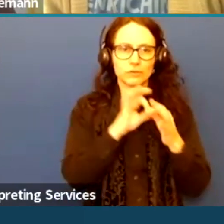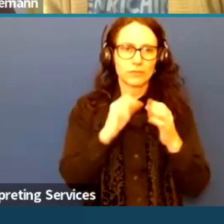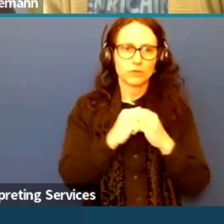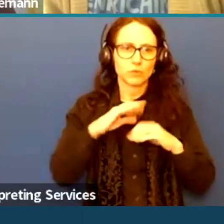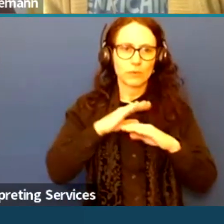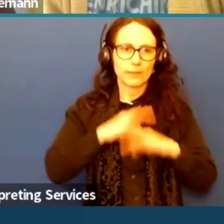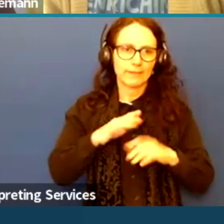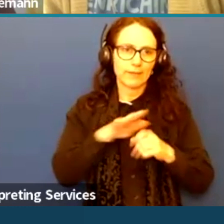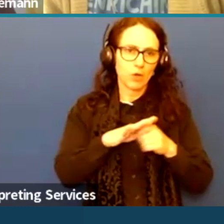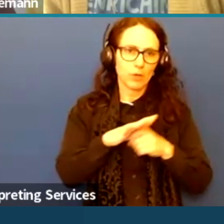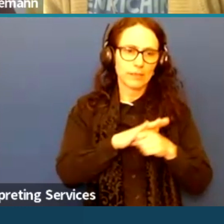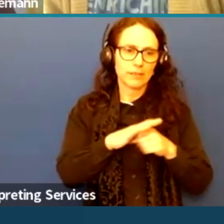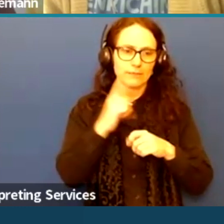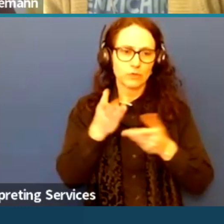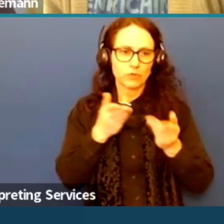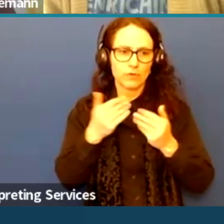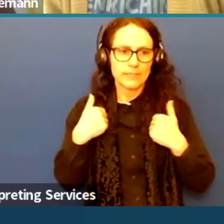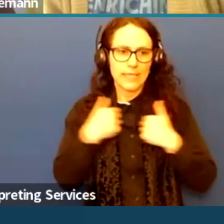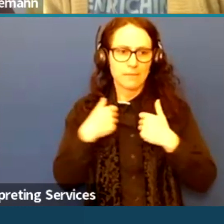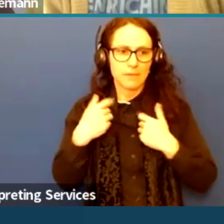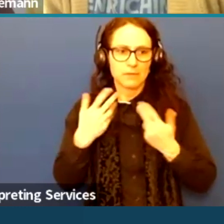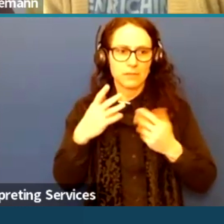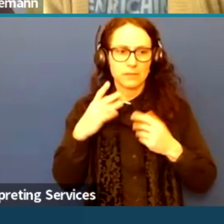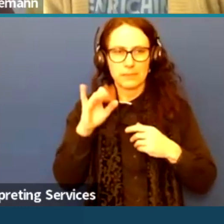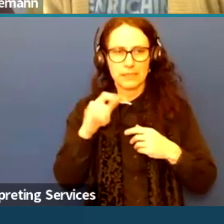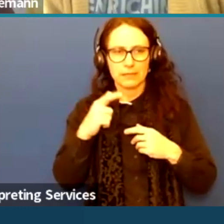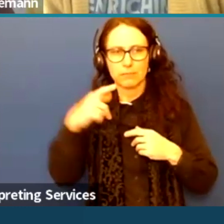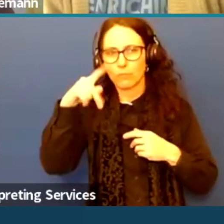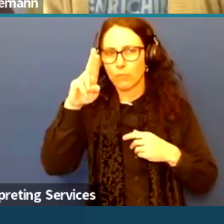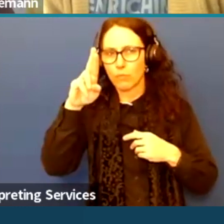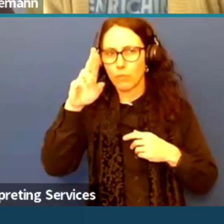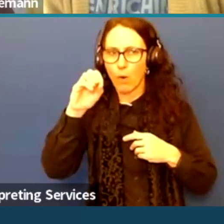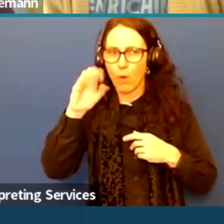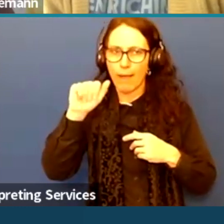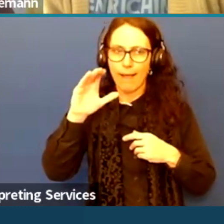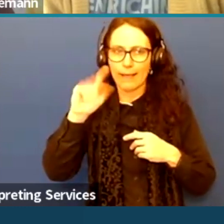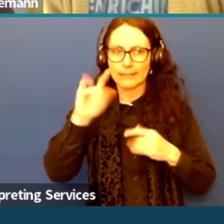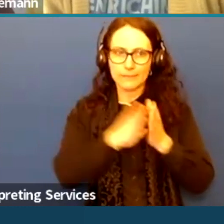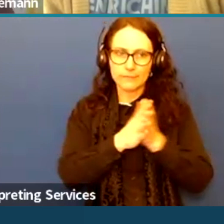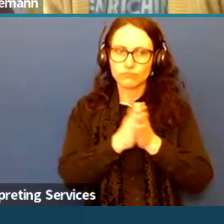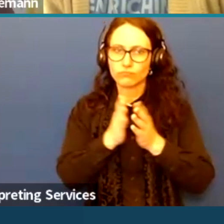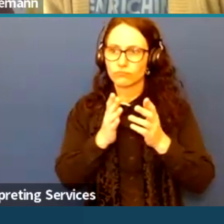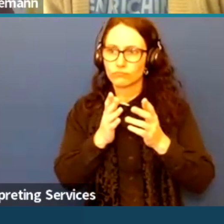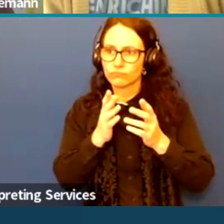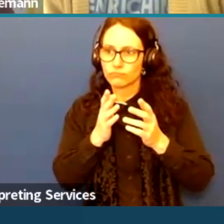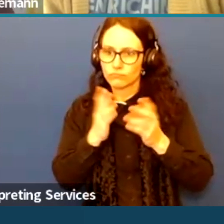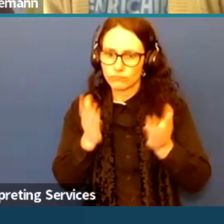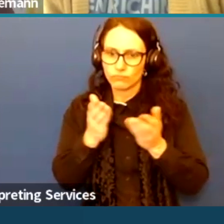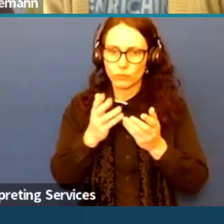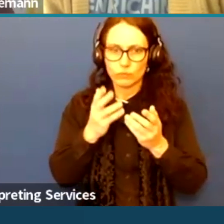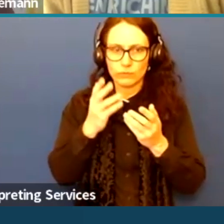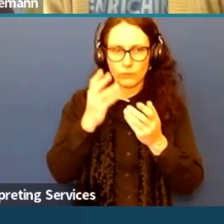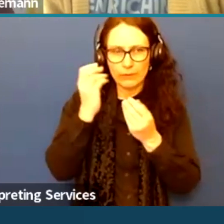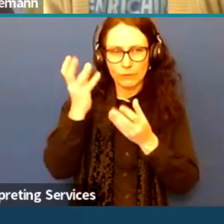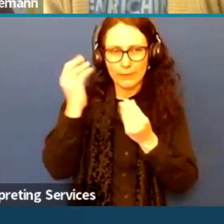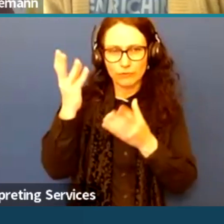areas, things like that for a service animal. Just being proactive and putting that information out there is very, very helpful and does a